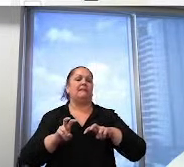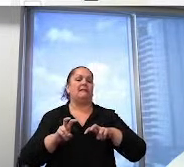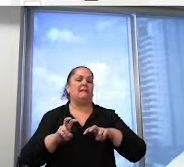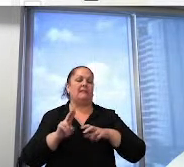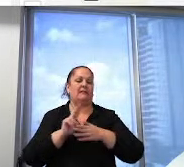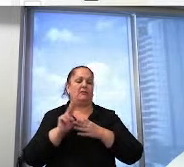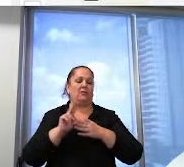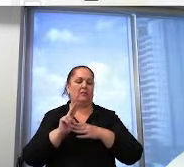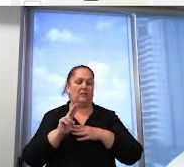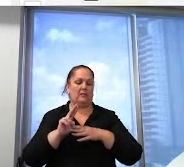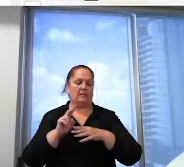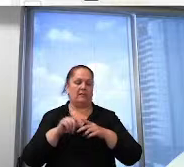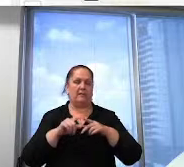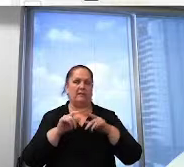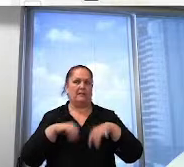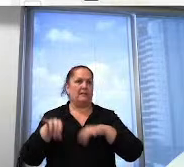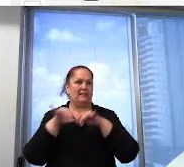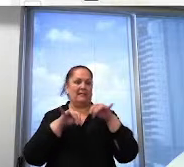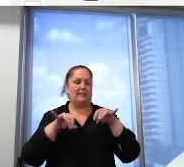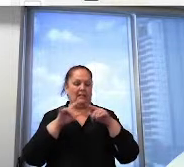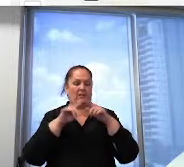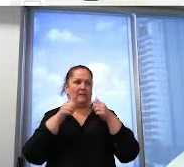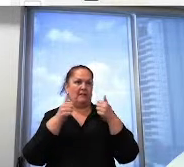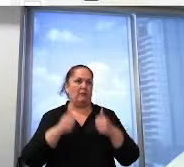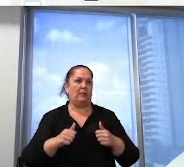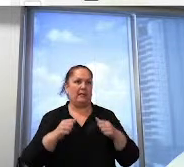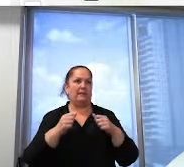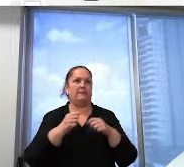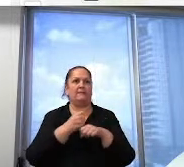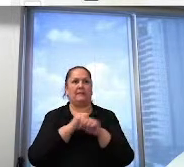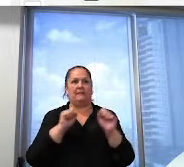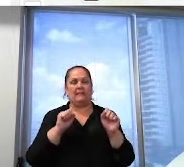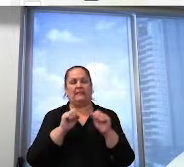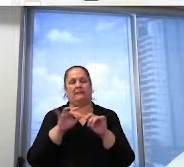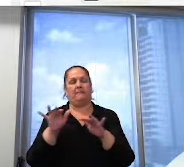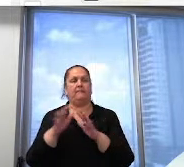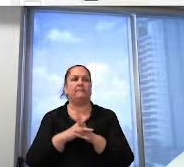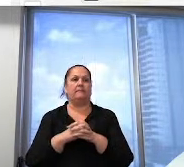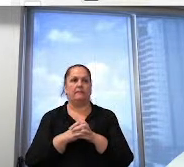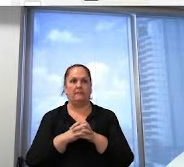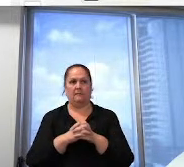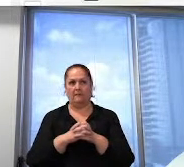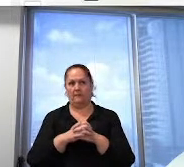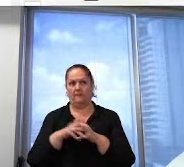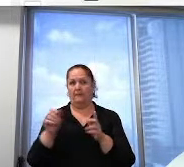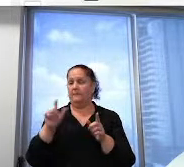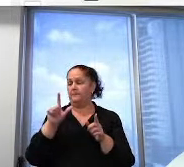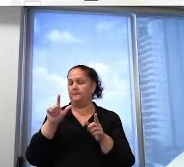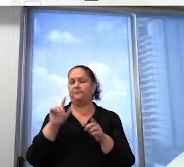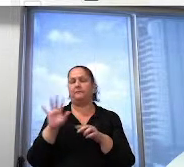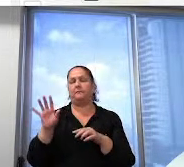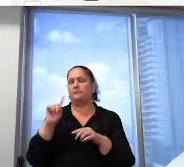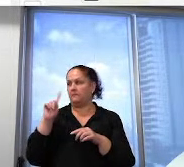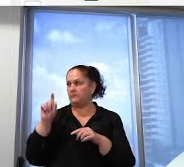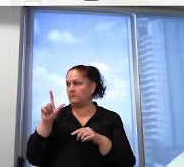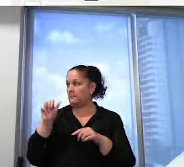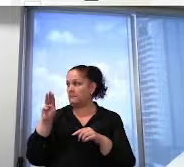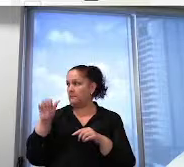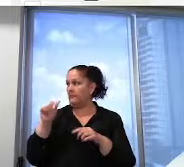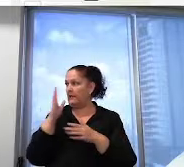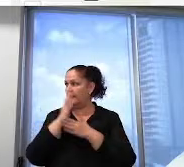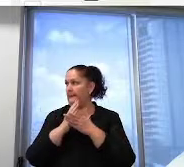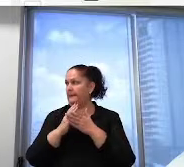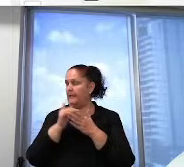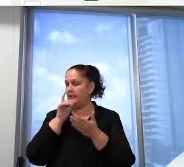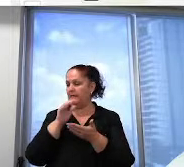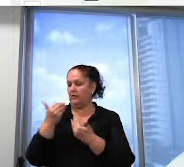statistically using IEEE standards of evaluating safety and safety. So is Luma, as